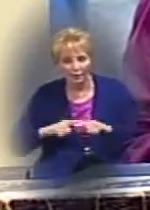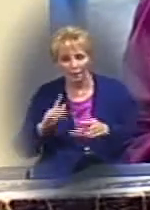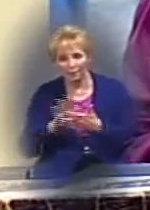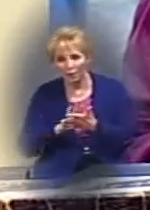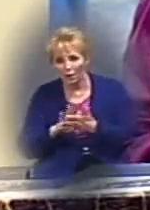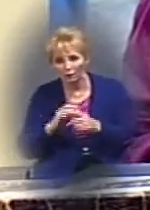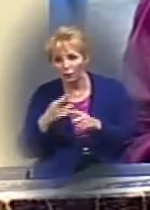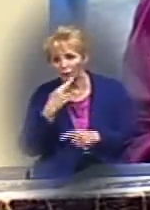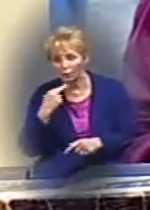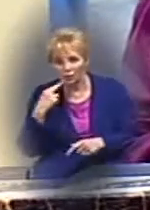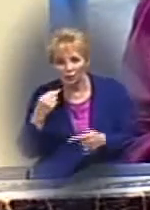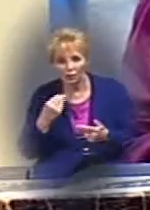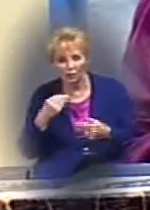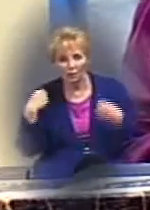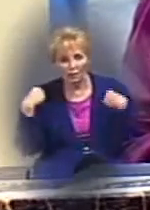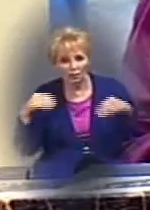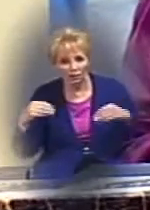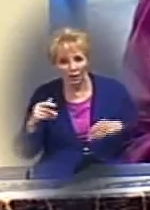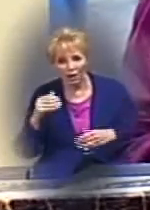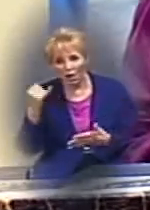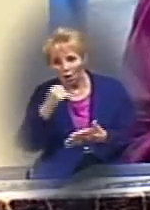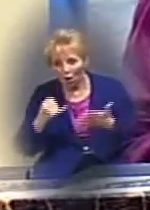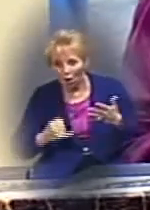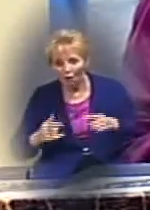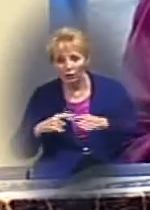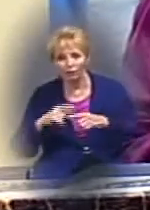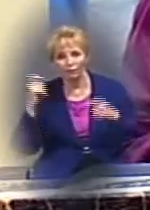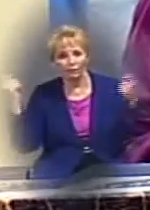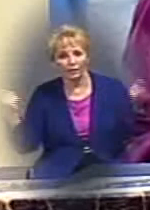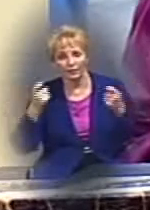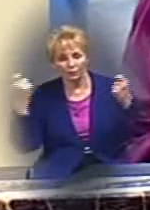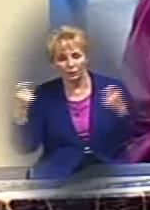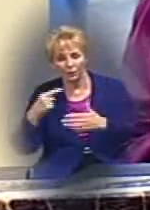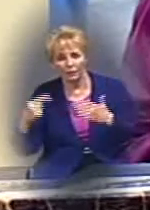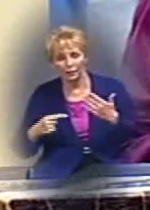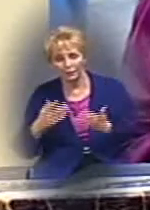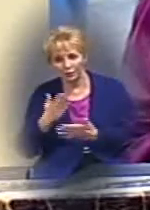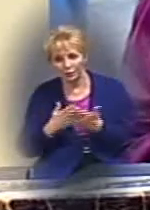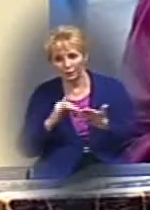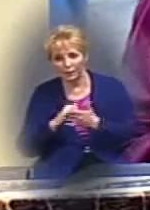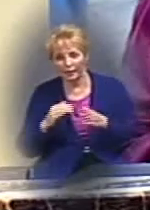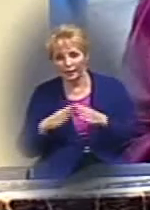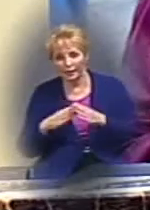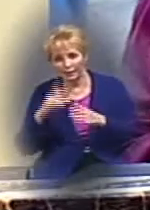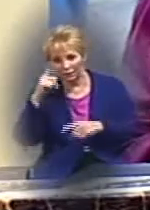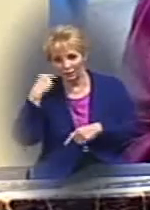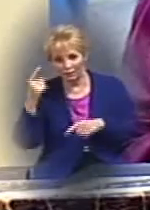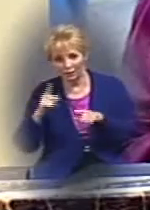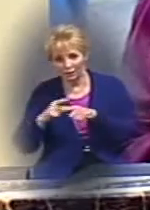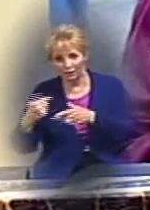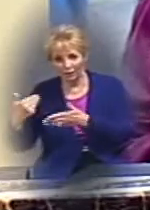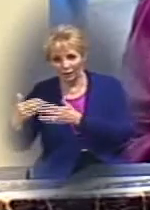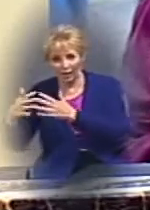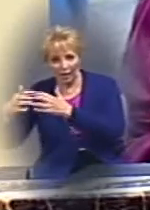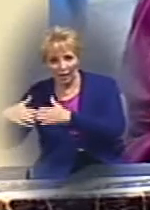movies, restaurants, shops, art galleries, festivals, and so on. In fact, some of these towns look like they're on the verge of collapse. I